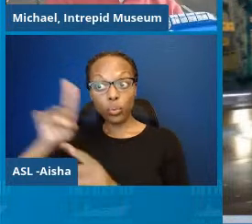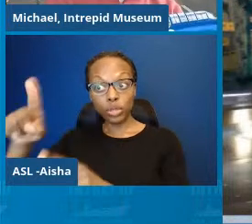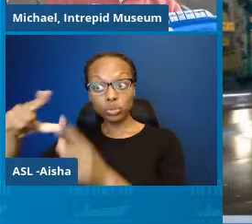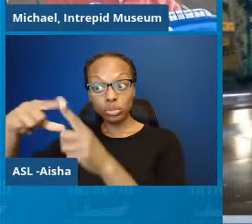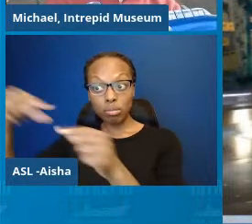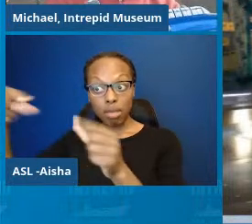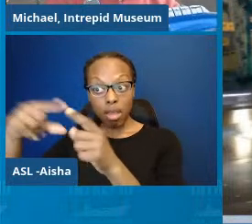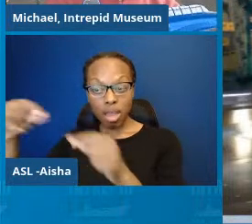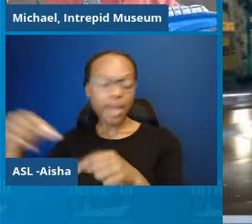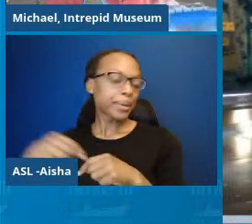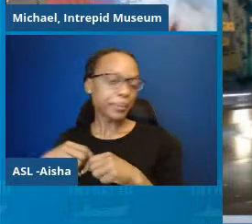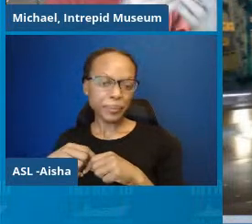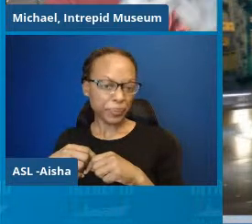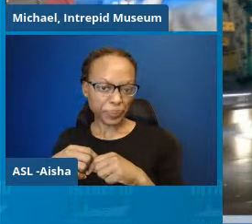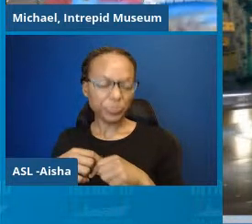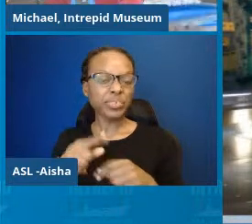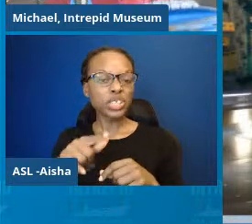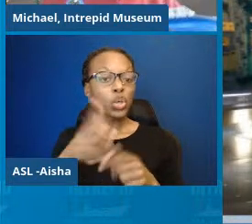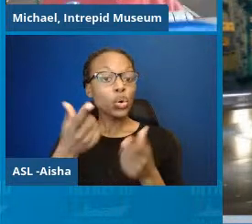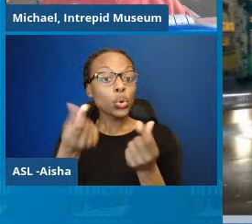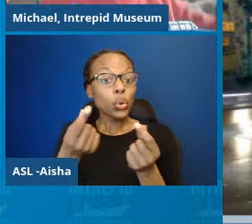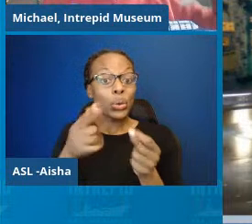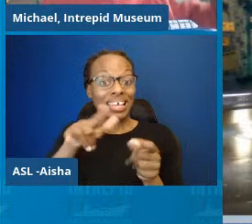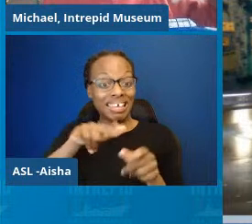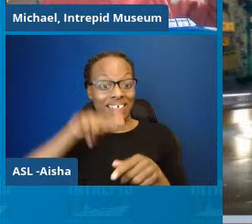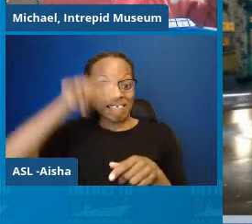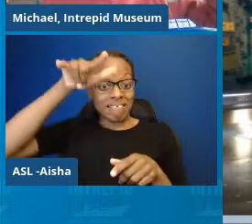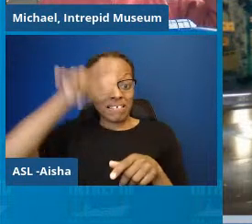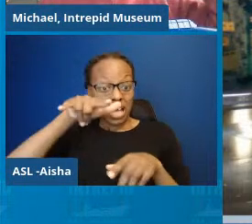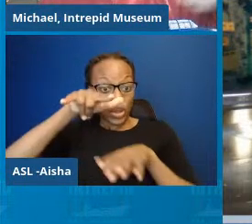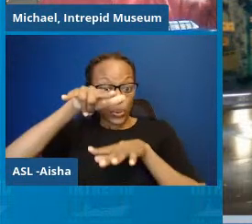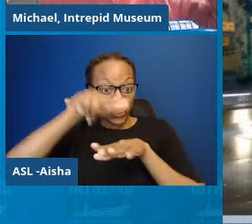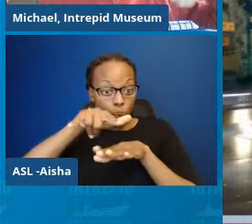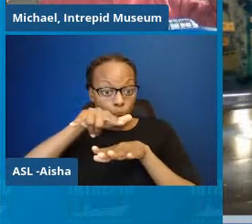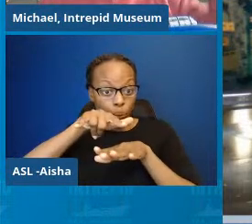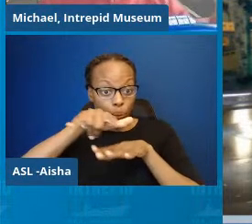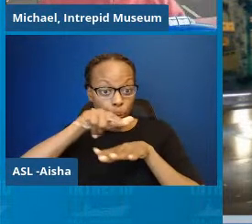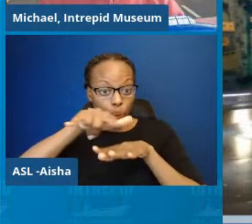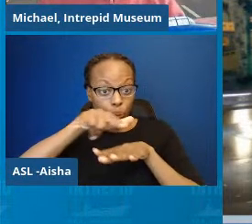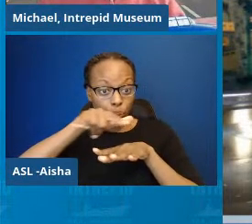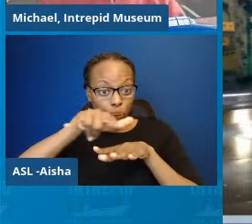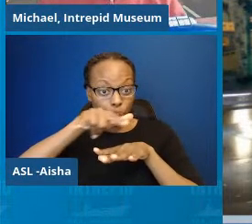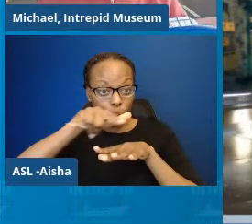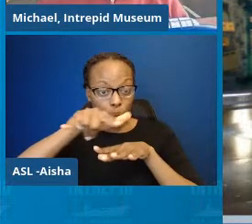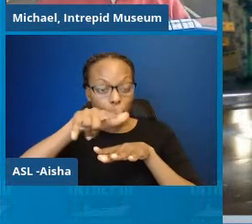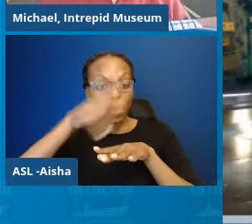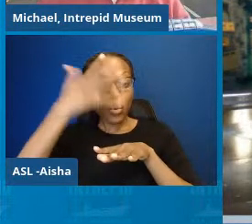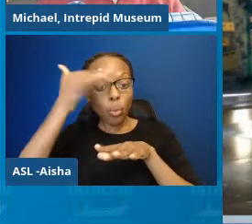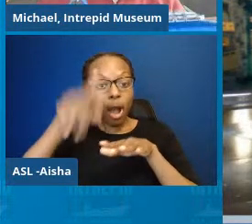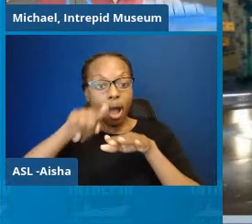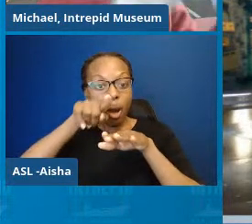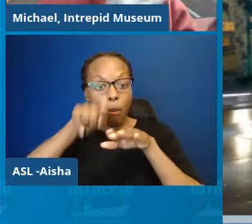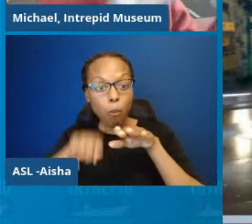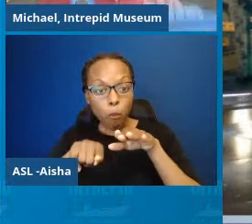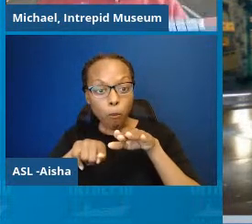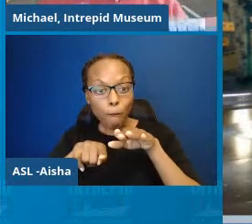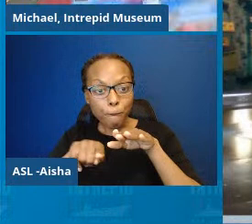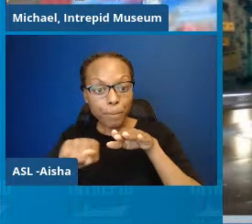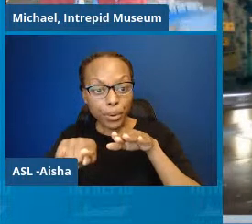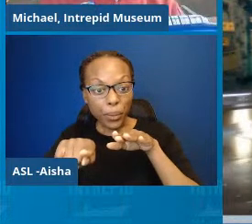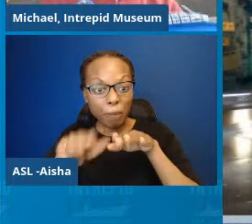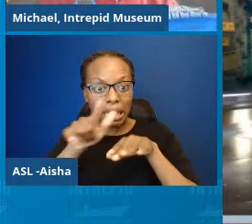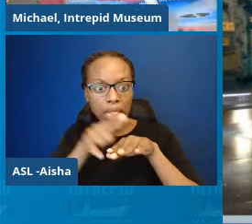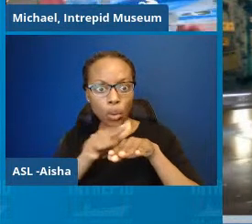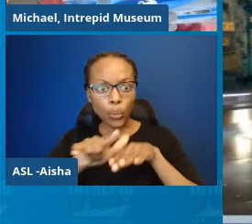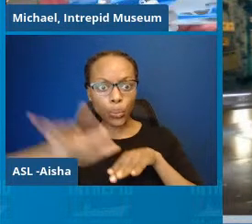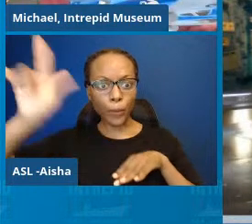on its target and immediately get away. But if you think about it, this plane can't go that fast because it's got a lot of